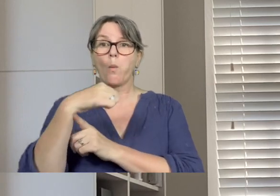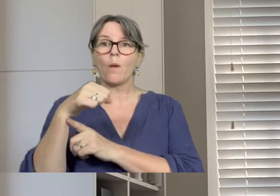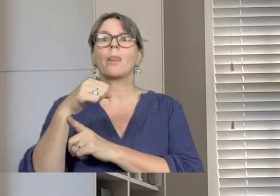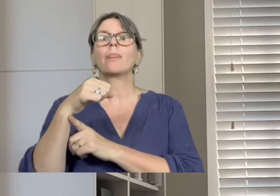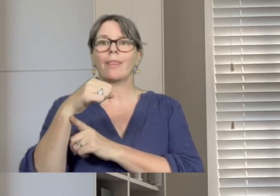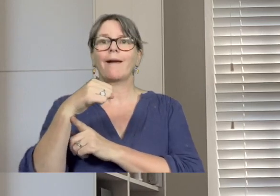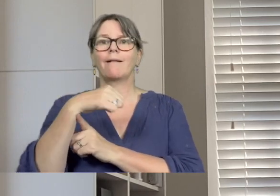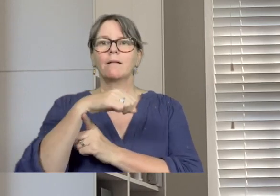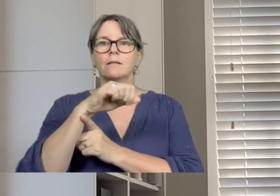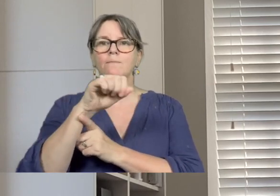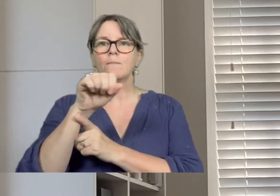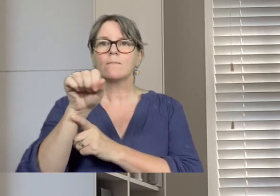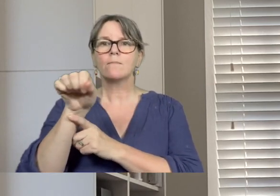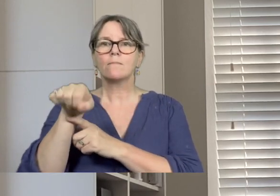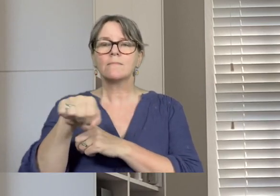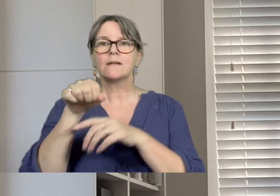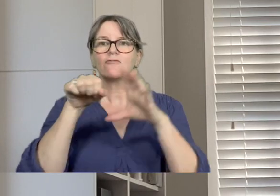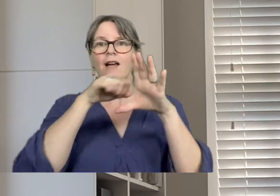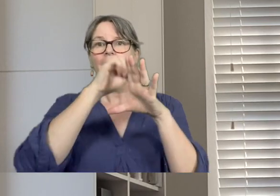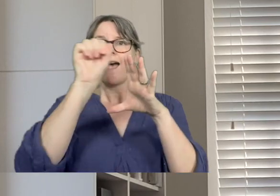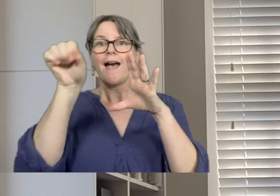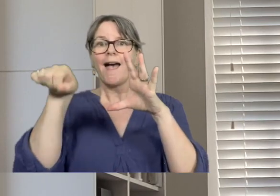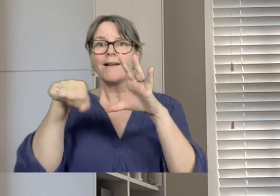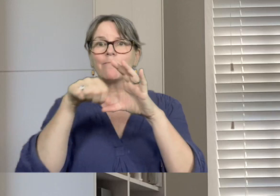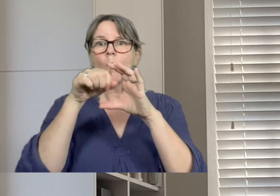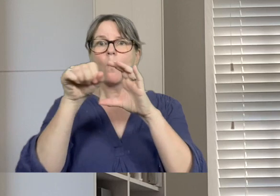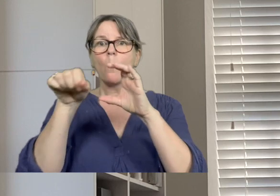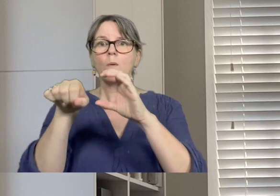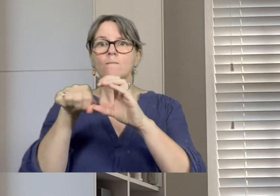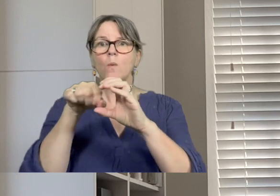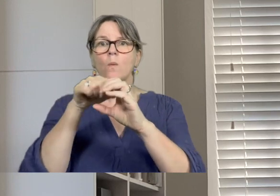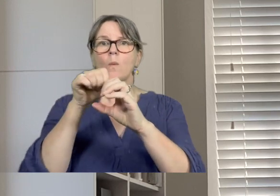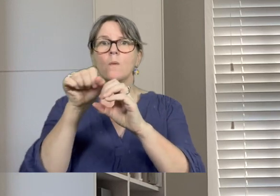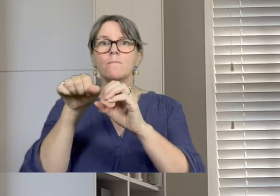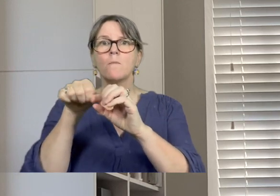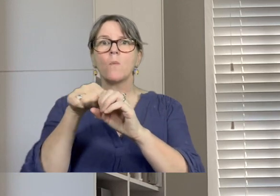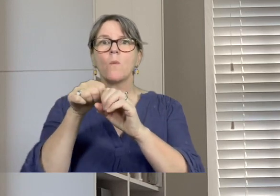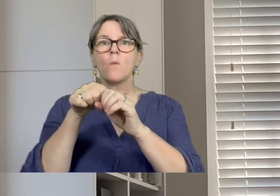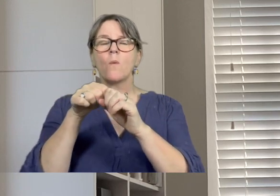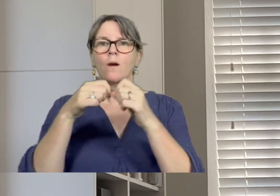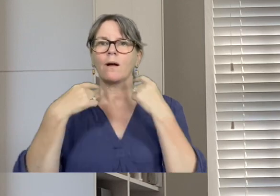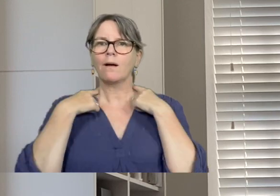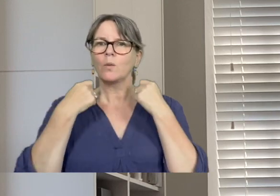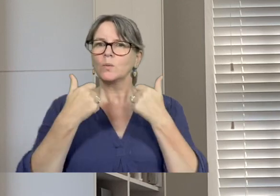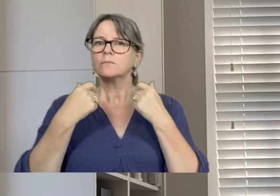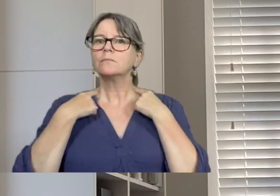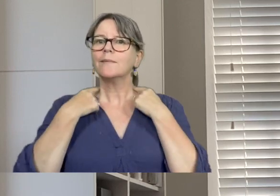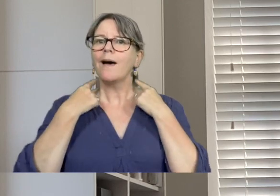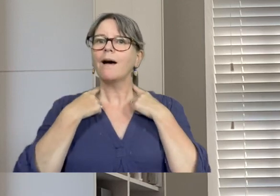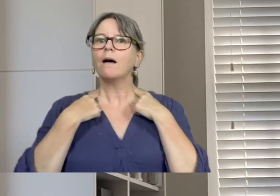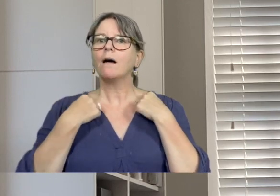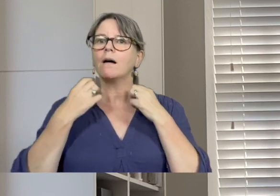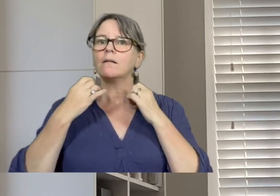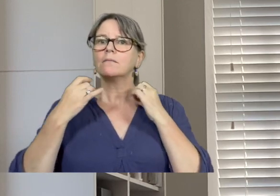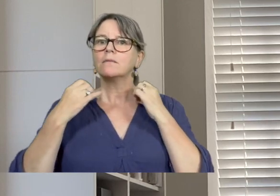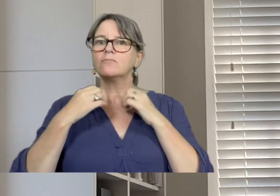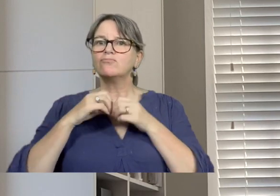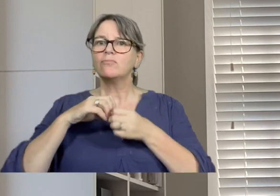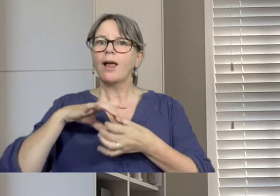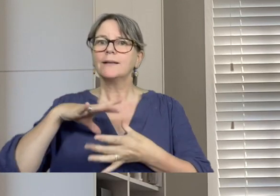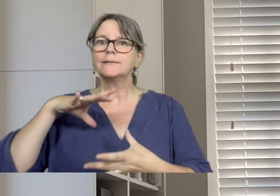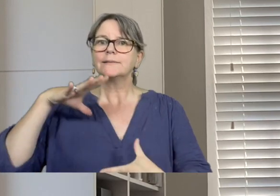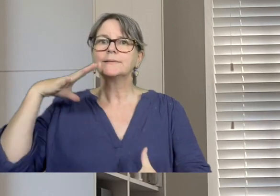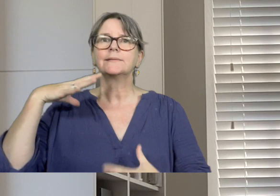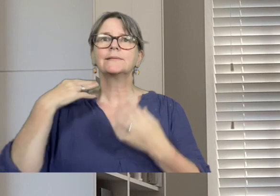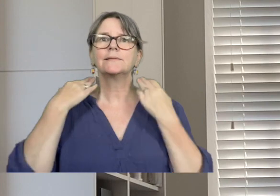smaller. You can do affinity signs or figure of 8, whatever's good for you. So that's your neck release, really having a little moment of sending